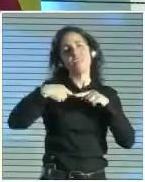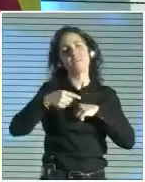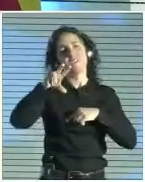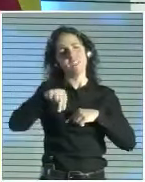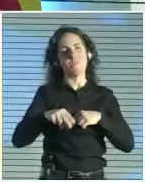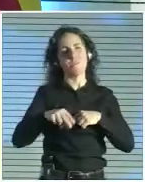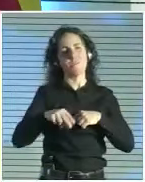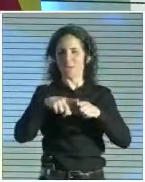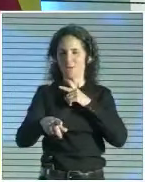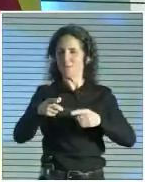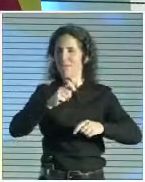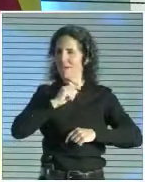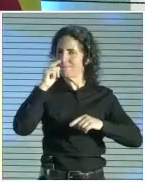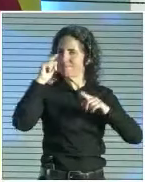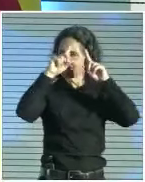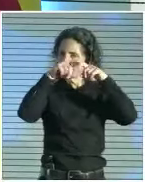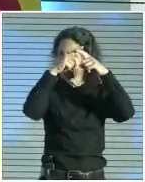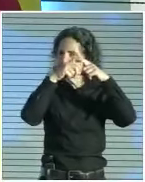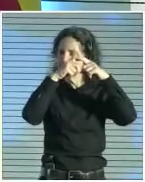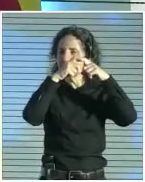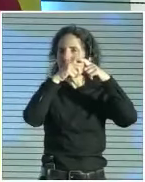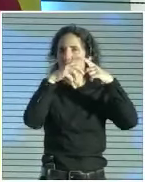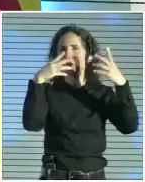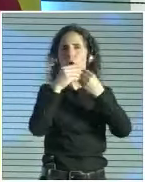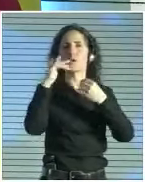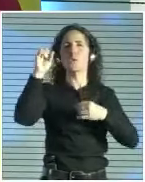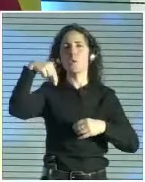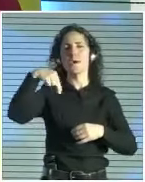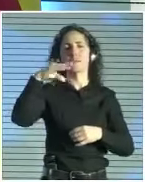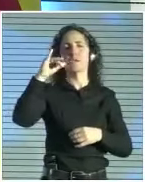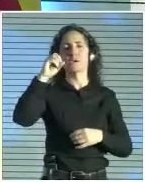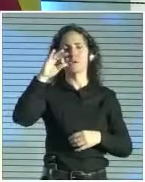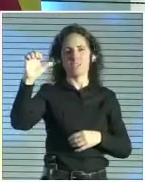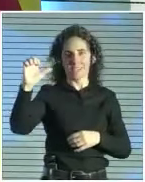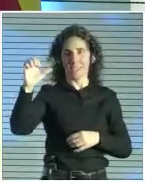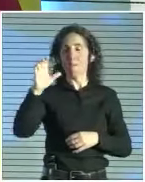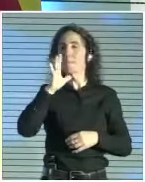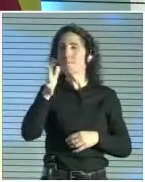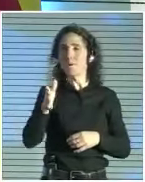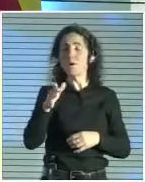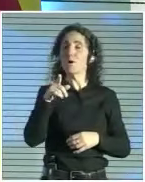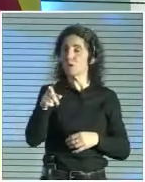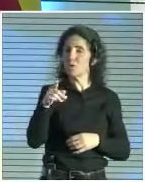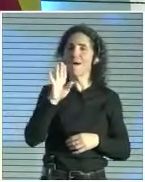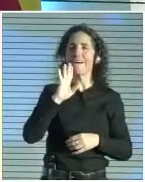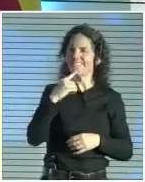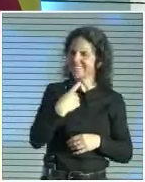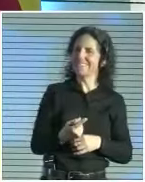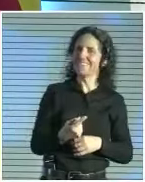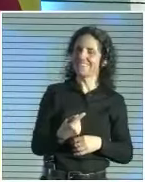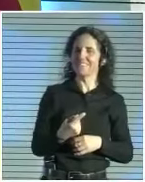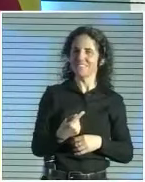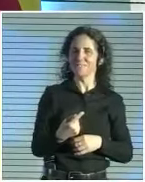to Juan Jose, where you pointed out that there are sometimes you look then for things which are